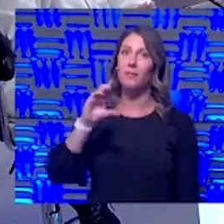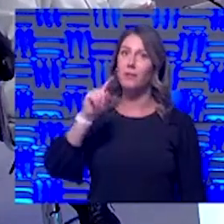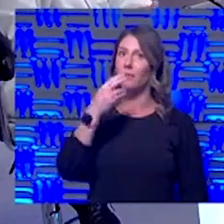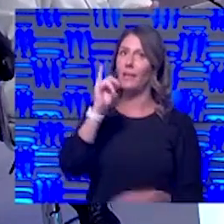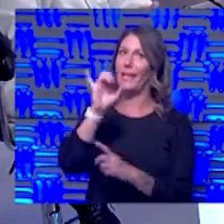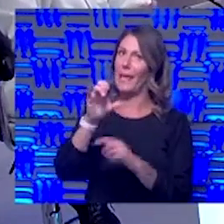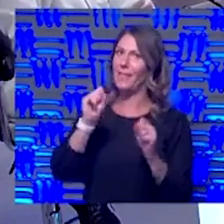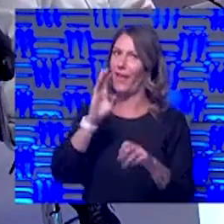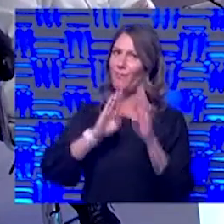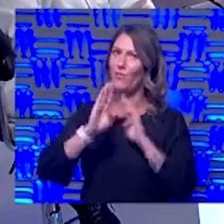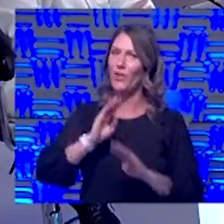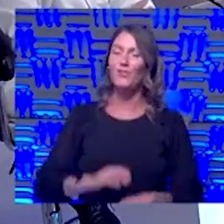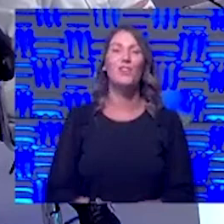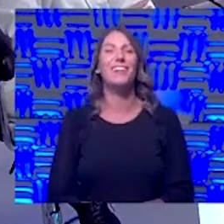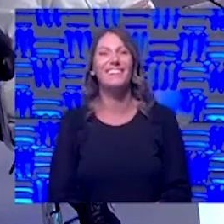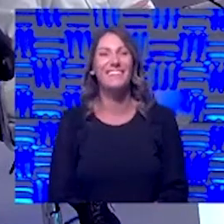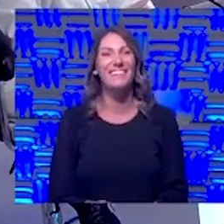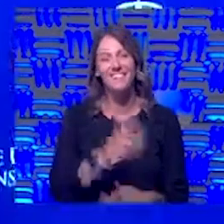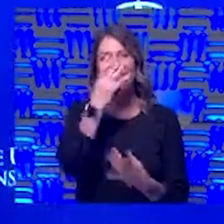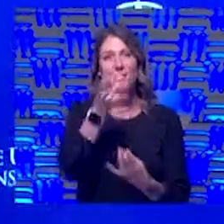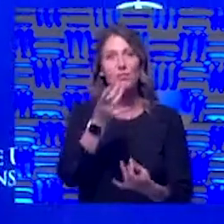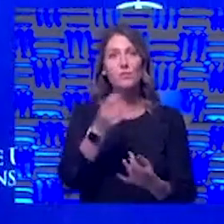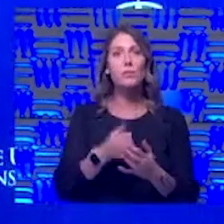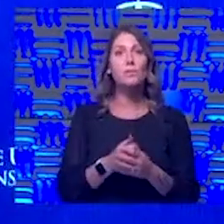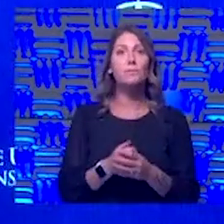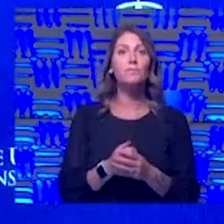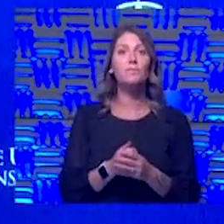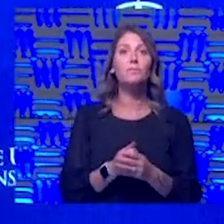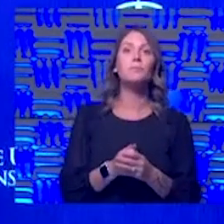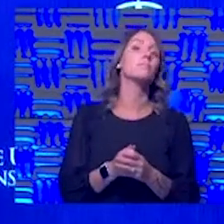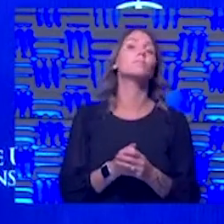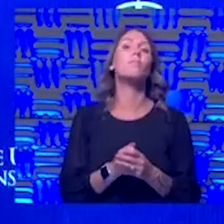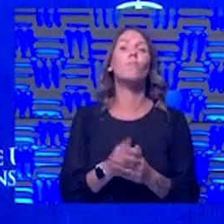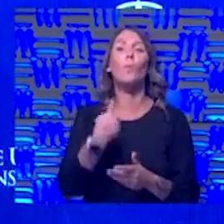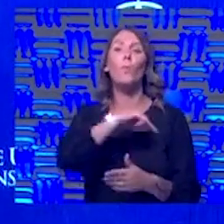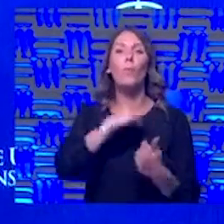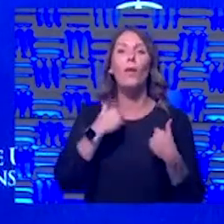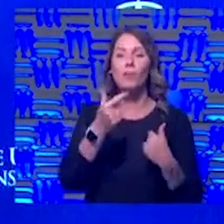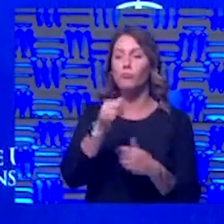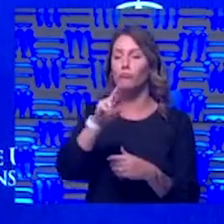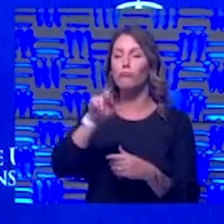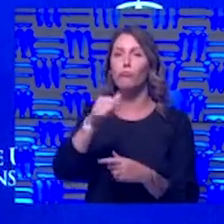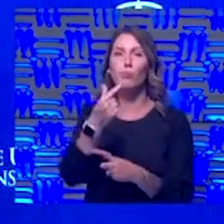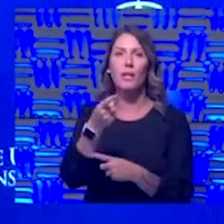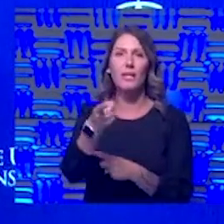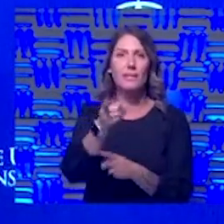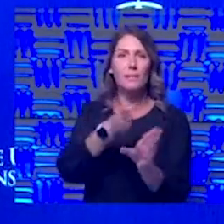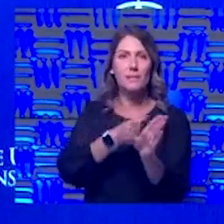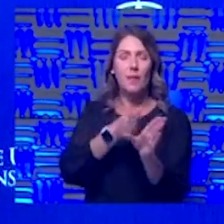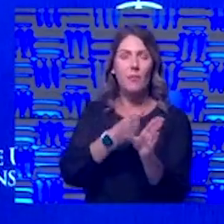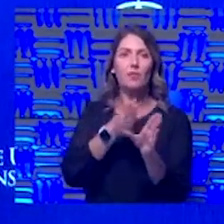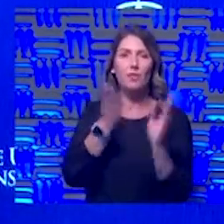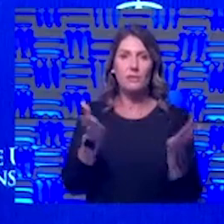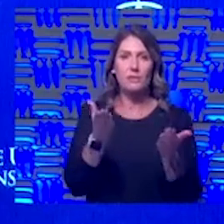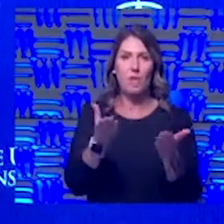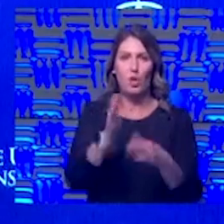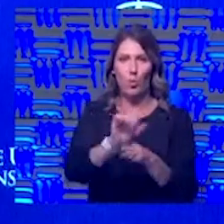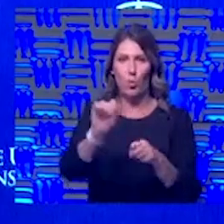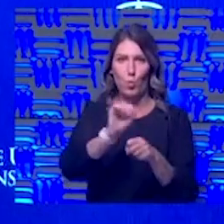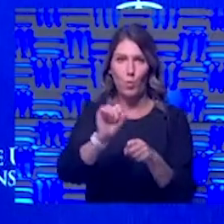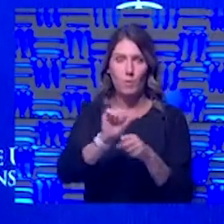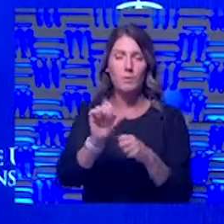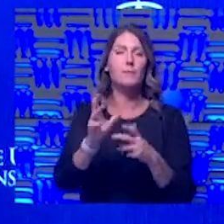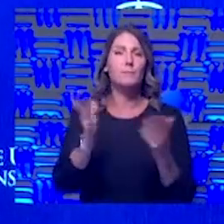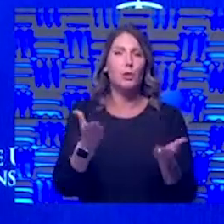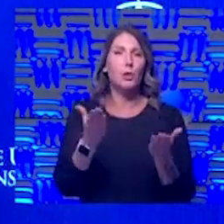frustrated. So, you know, it's interesting. We had Greg Nowalanik on the show, the psychologist who works with us a lot here and are in a